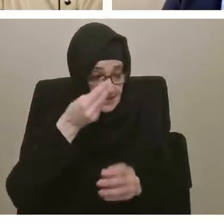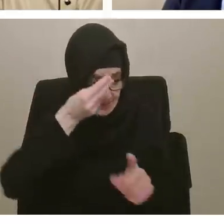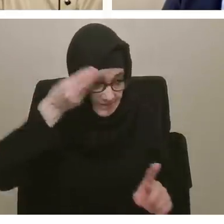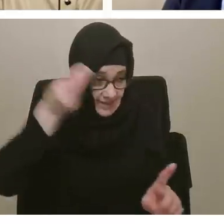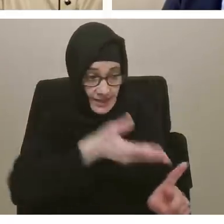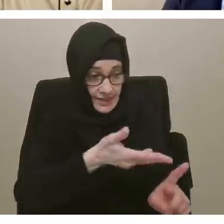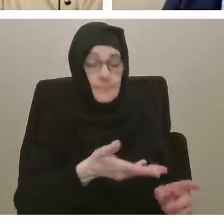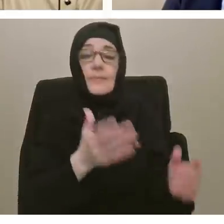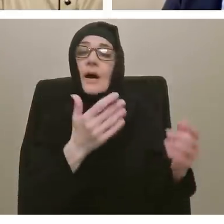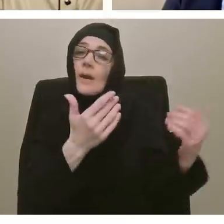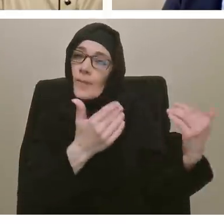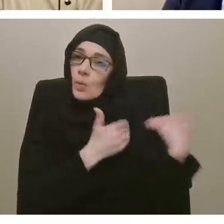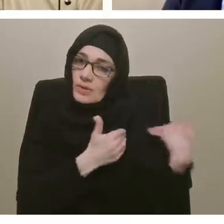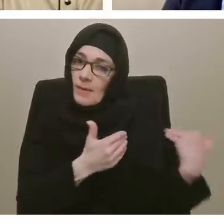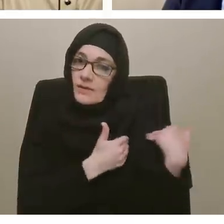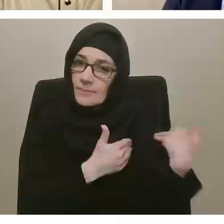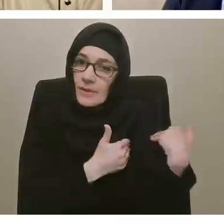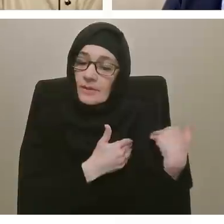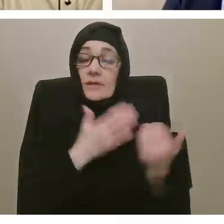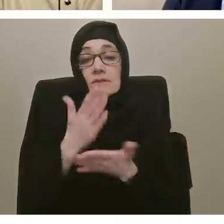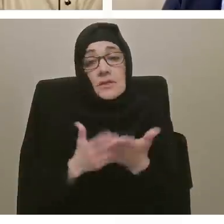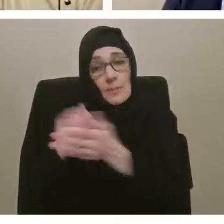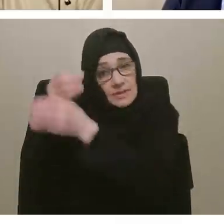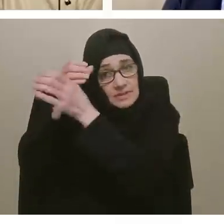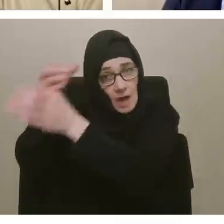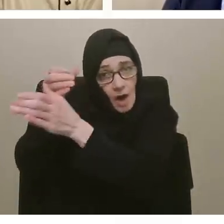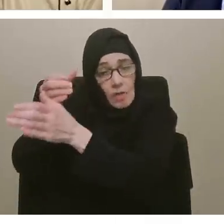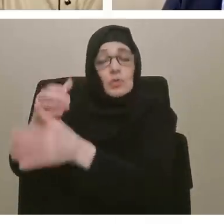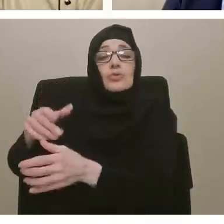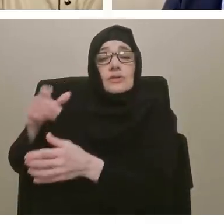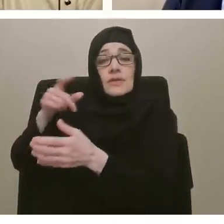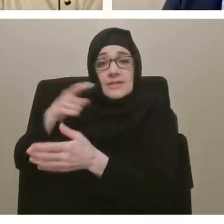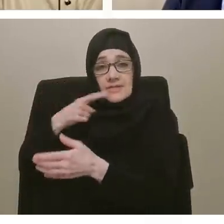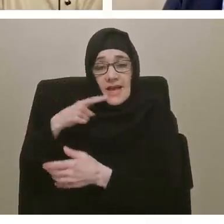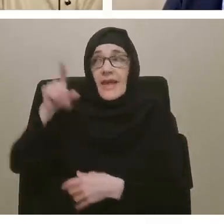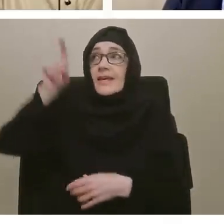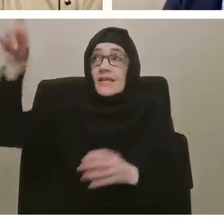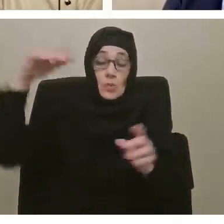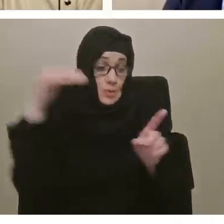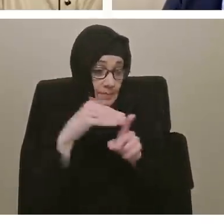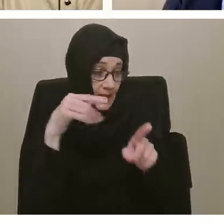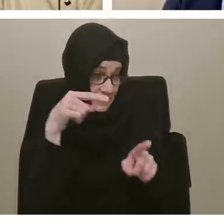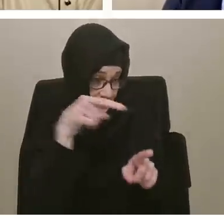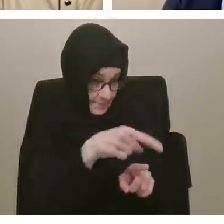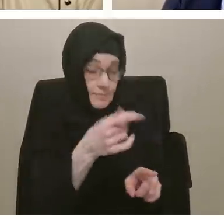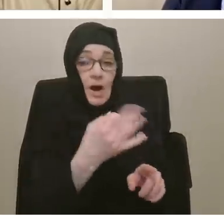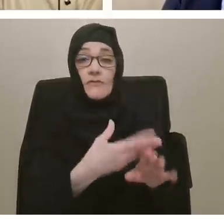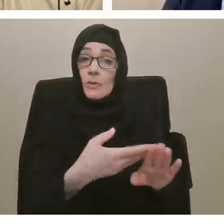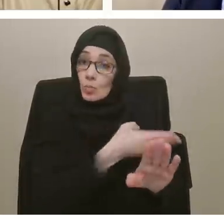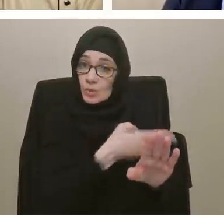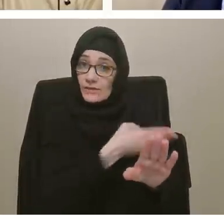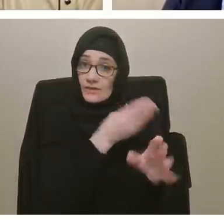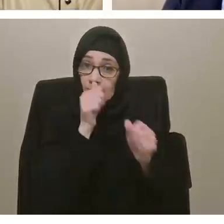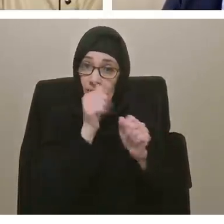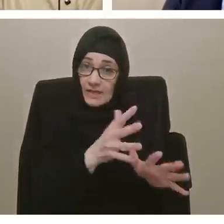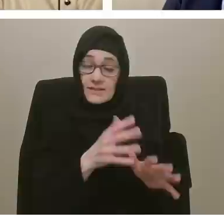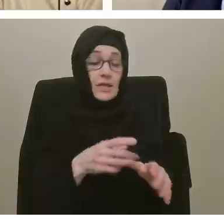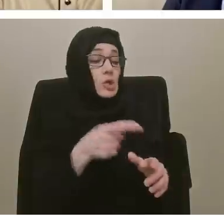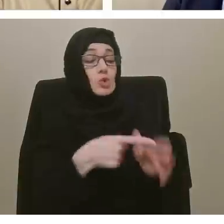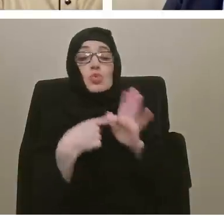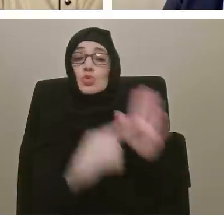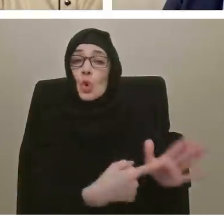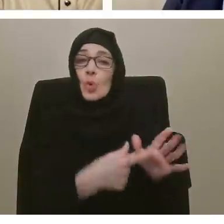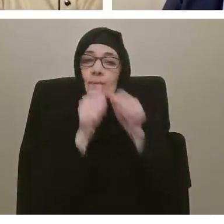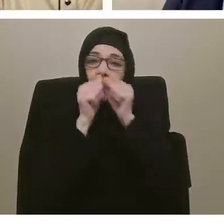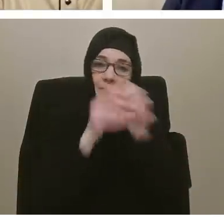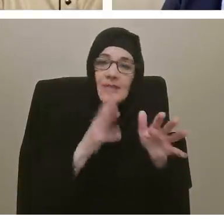the responsibility. So as some scholars say, he reminded him of the previous blessings to show him the blessings that are coming